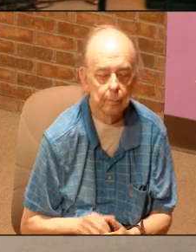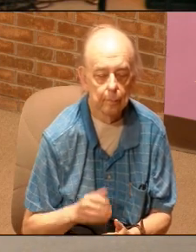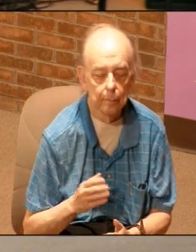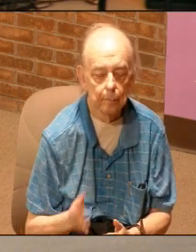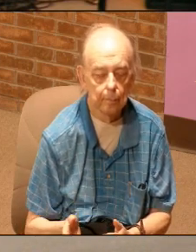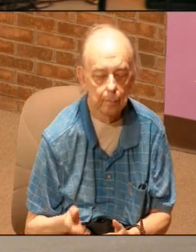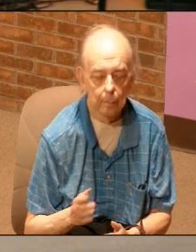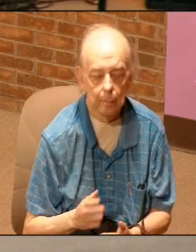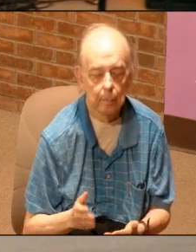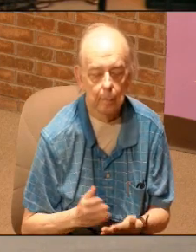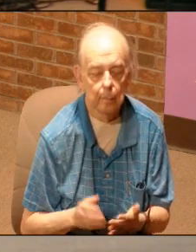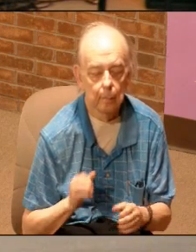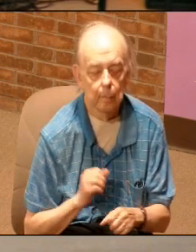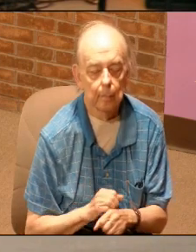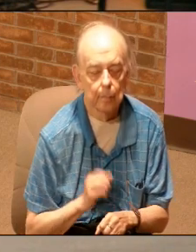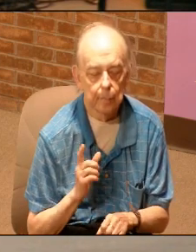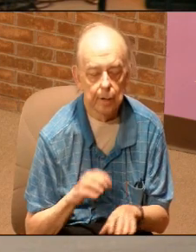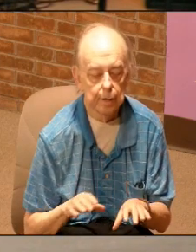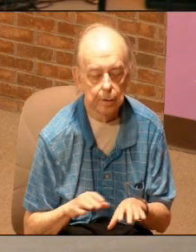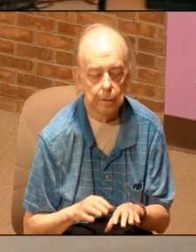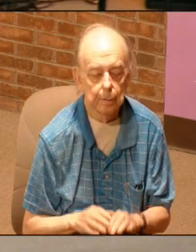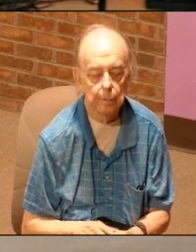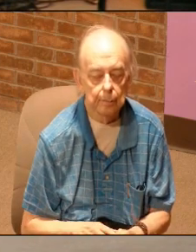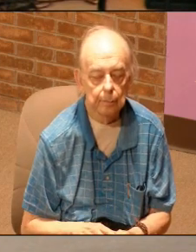There are some habits that we need to do.